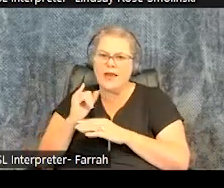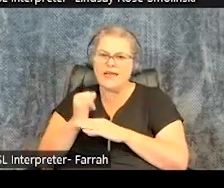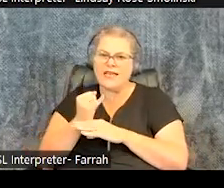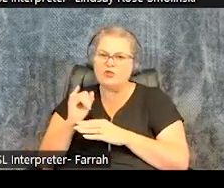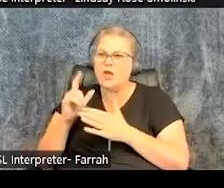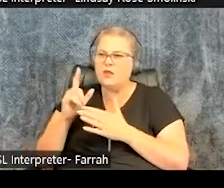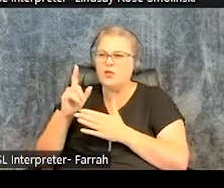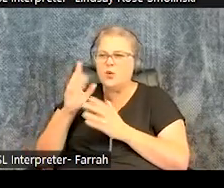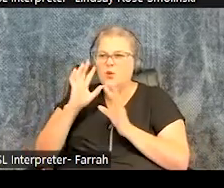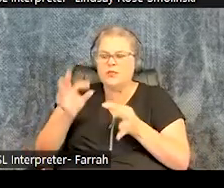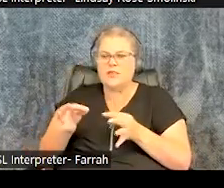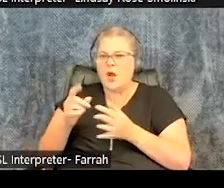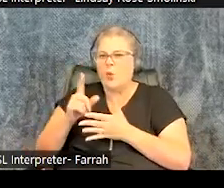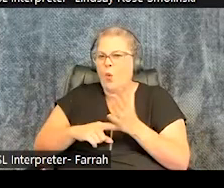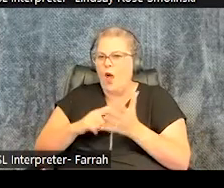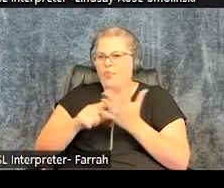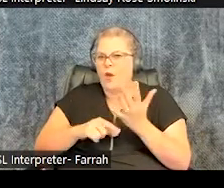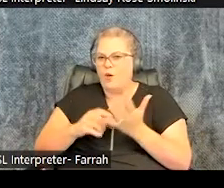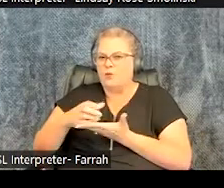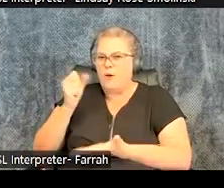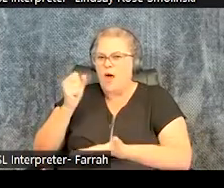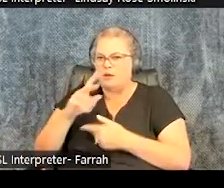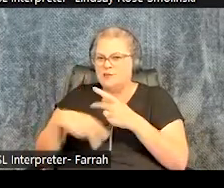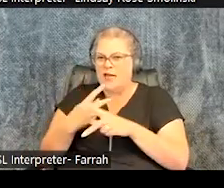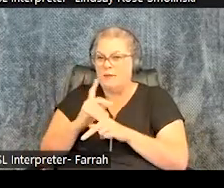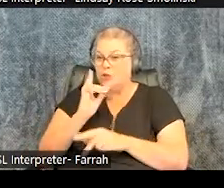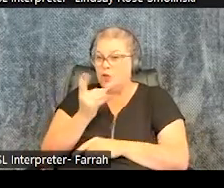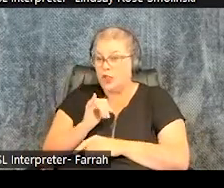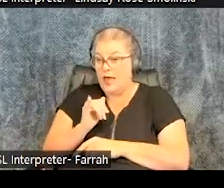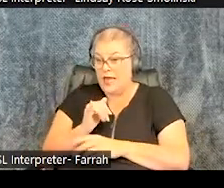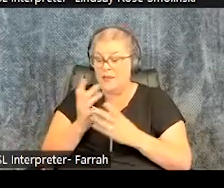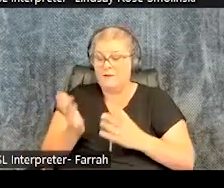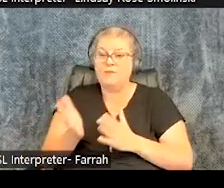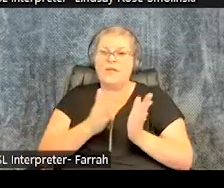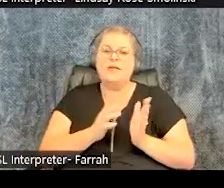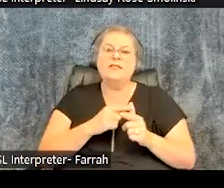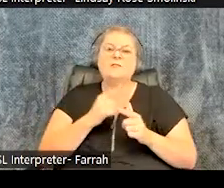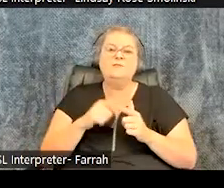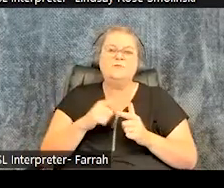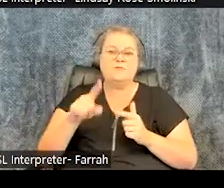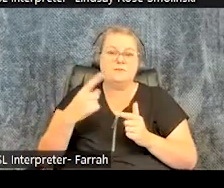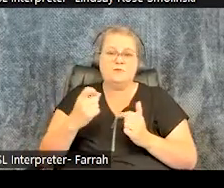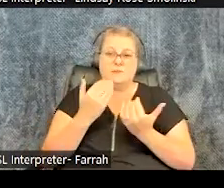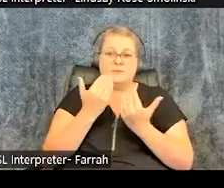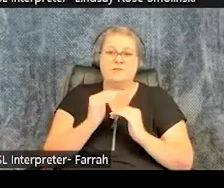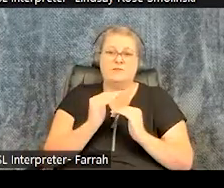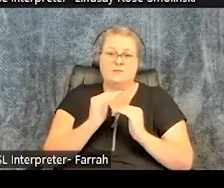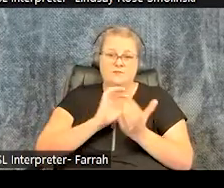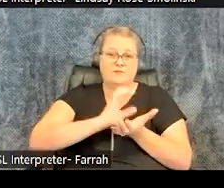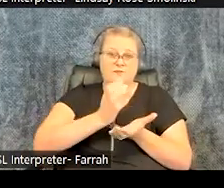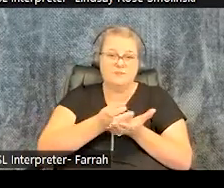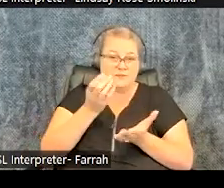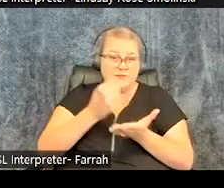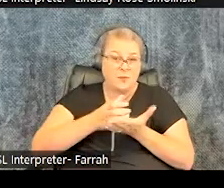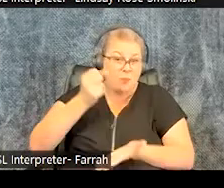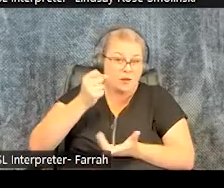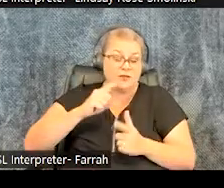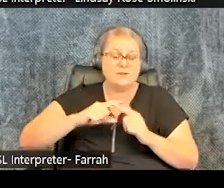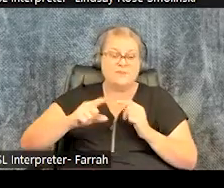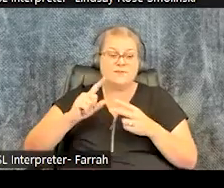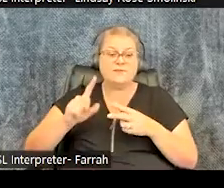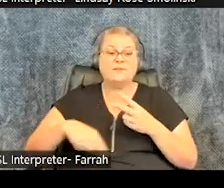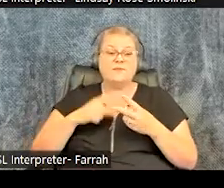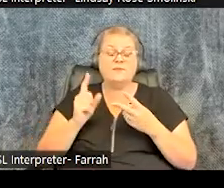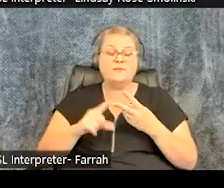are. And then the second piece is that, yeah, you only want a limited amount of bottles, number one. Number two, the